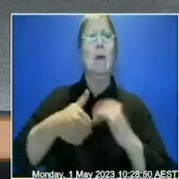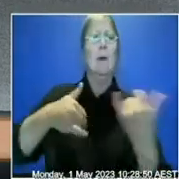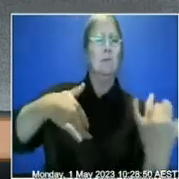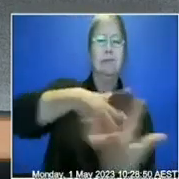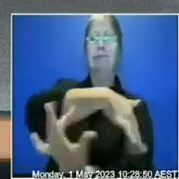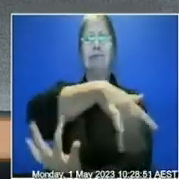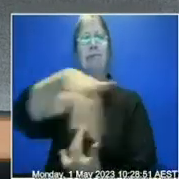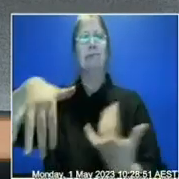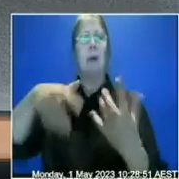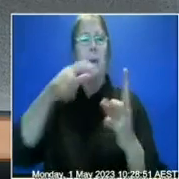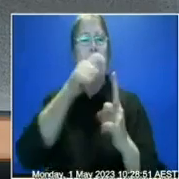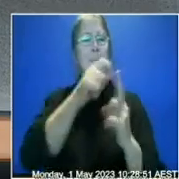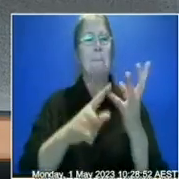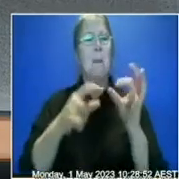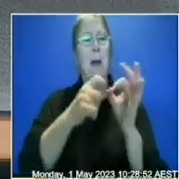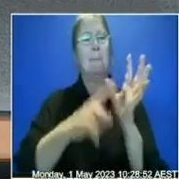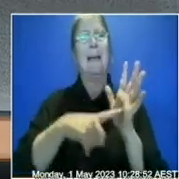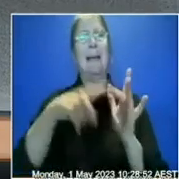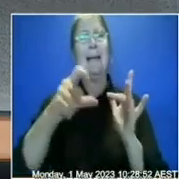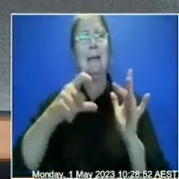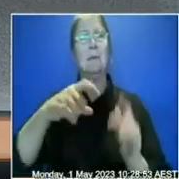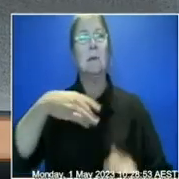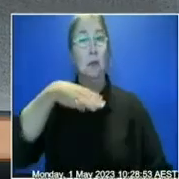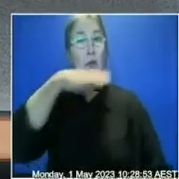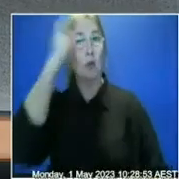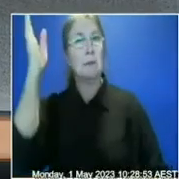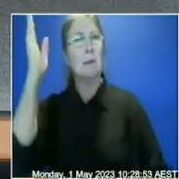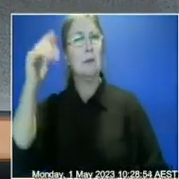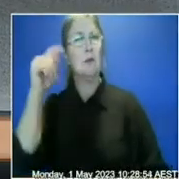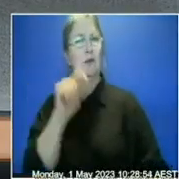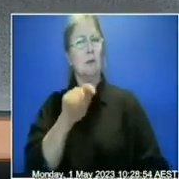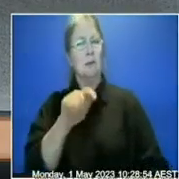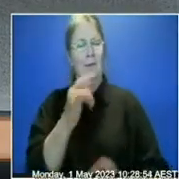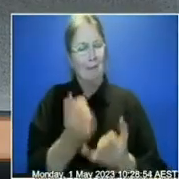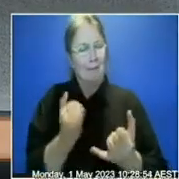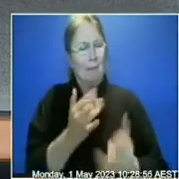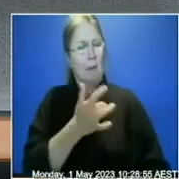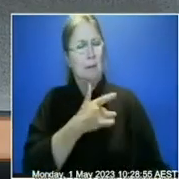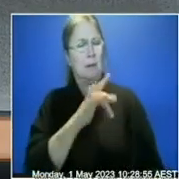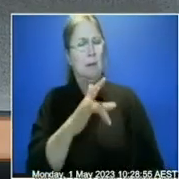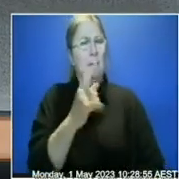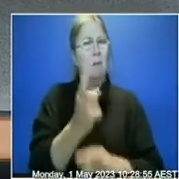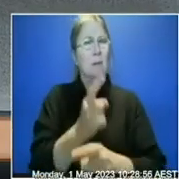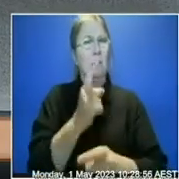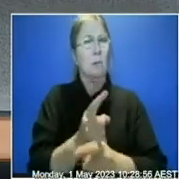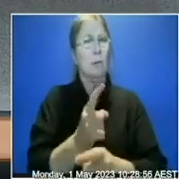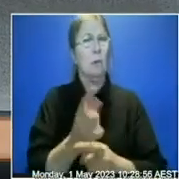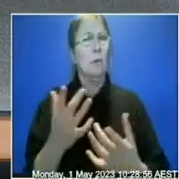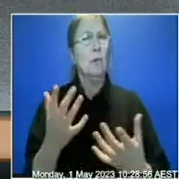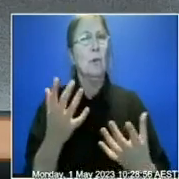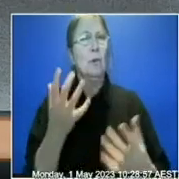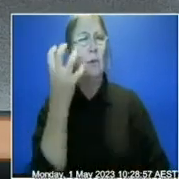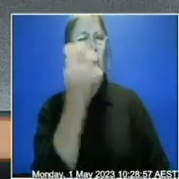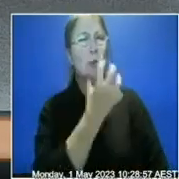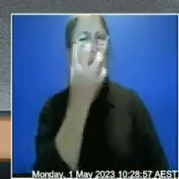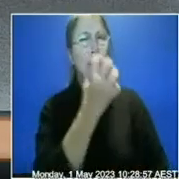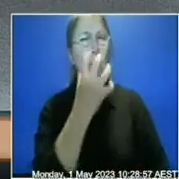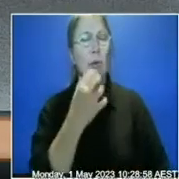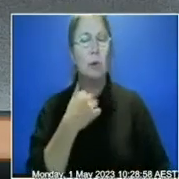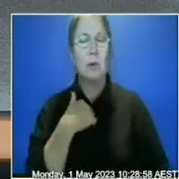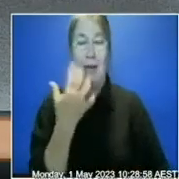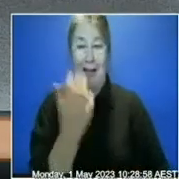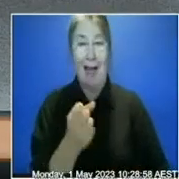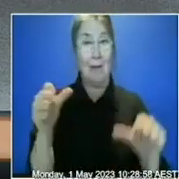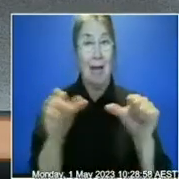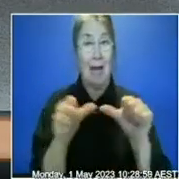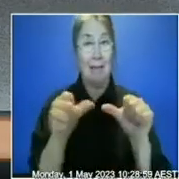terrible circumstances of the passing of Auntie Tanya Day, and just how distressing those circumstances are. I'd like to express